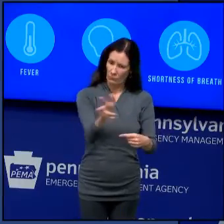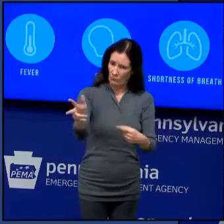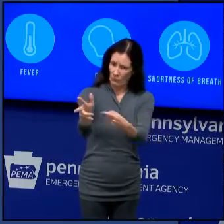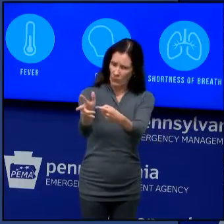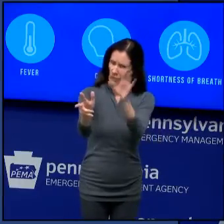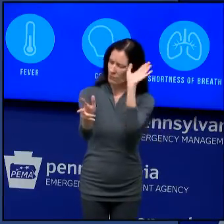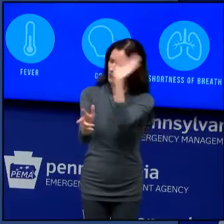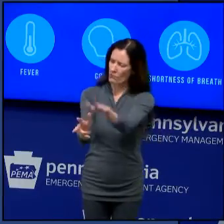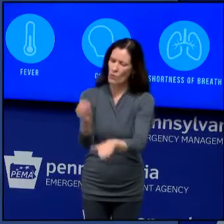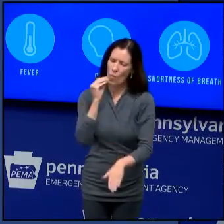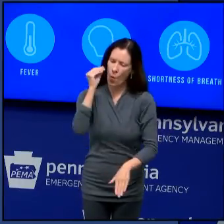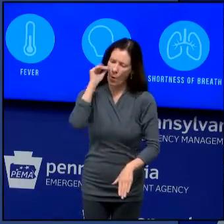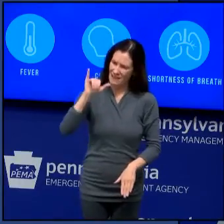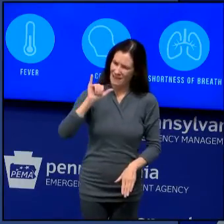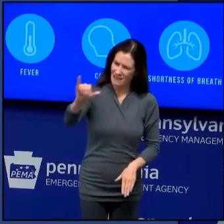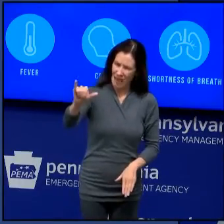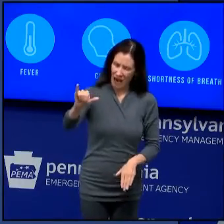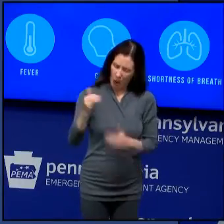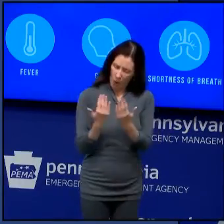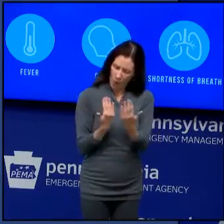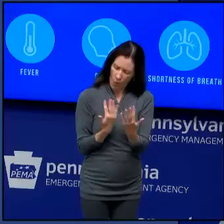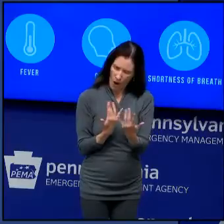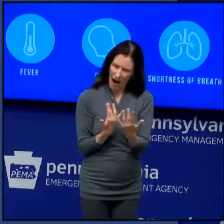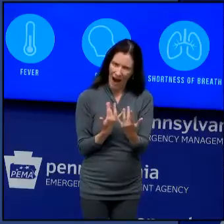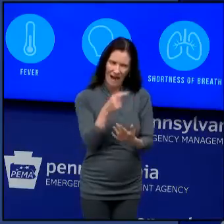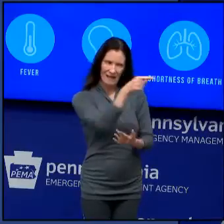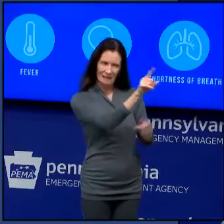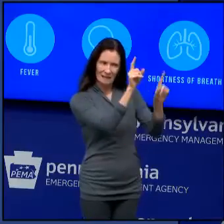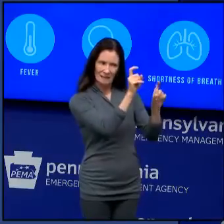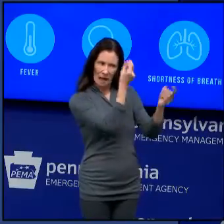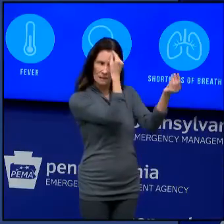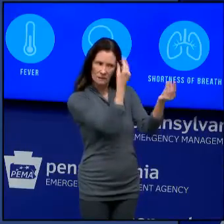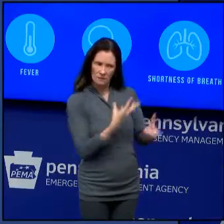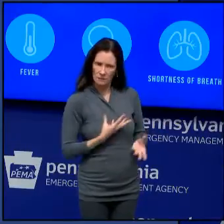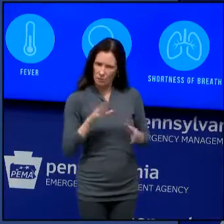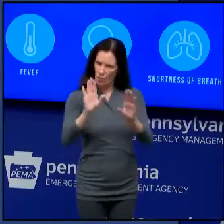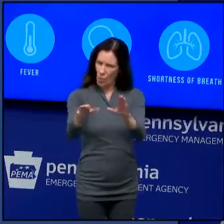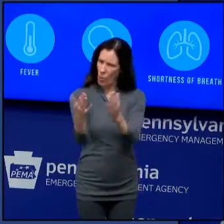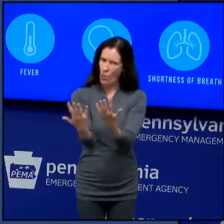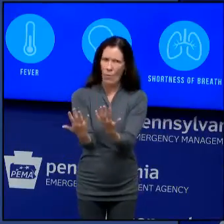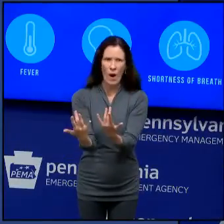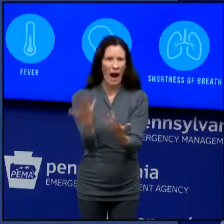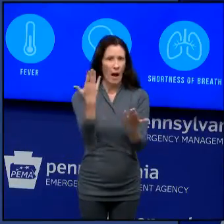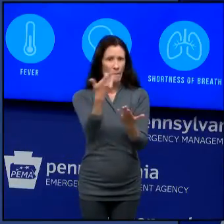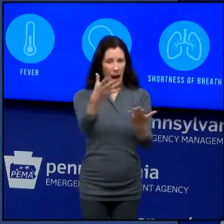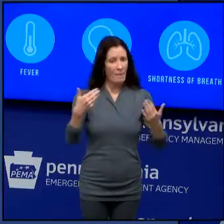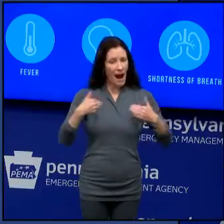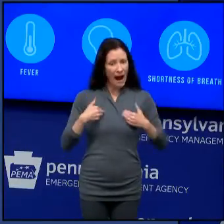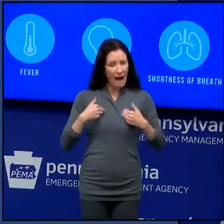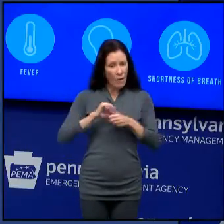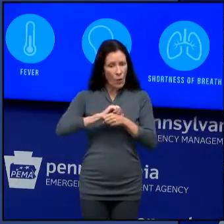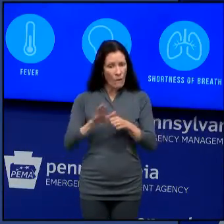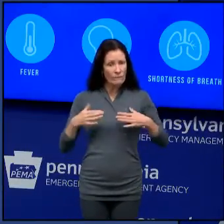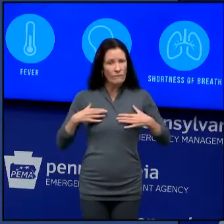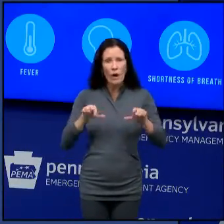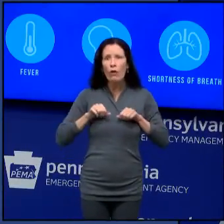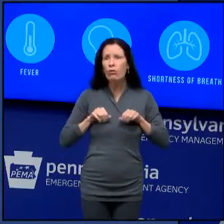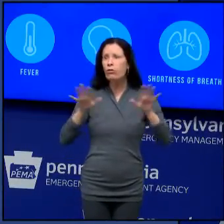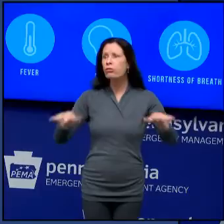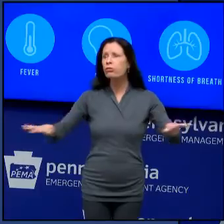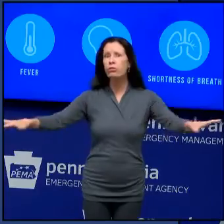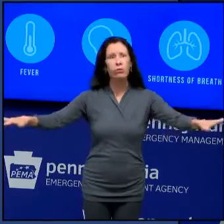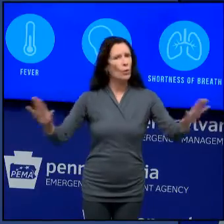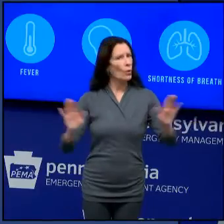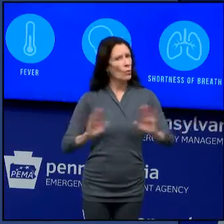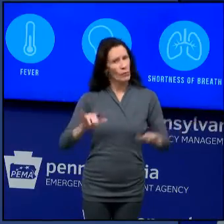that you keep eating, and then if you have a fever, to take acetaminophen. Please stay in touch with your doctor or